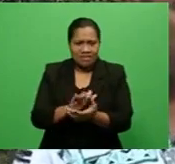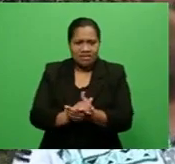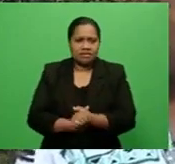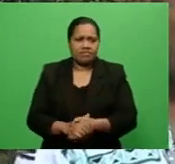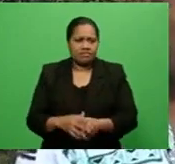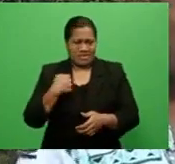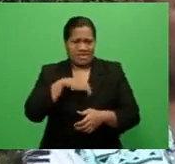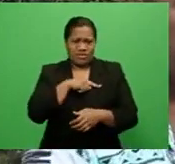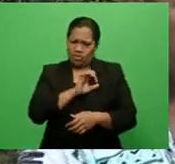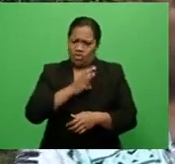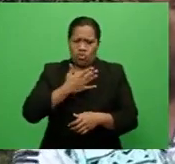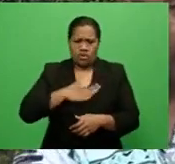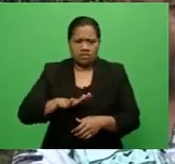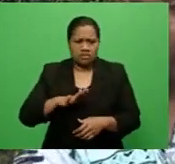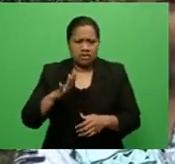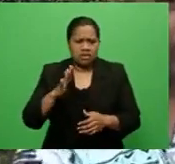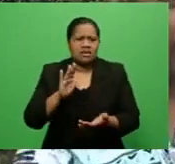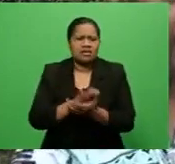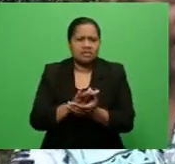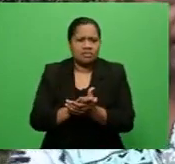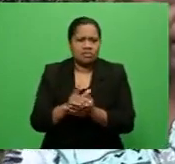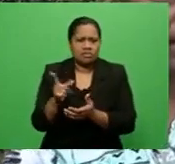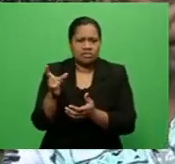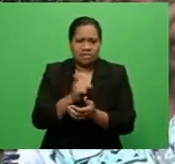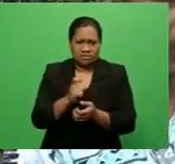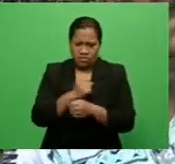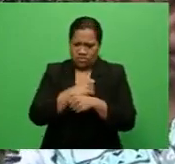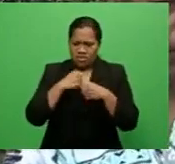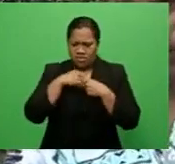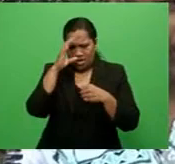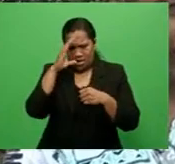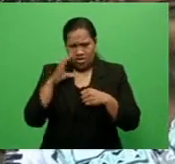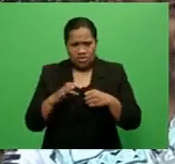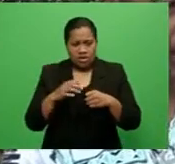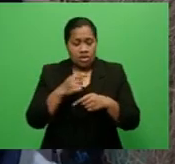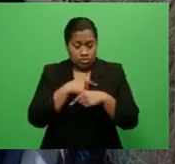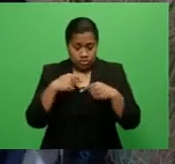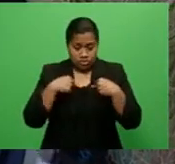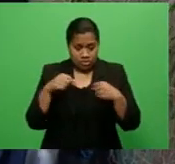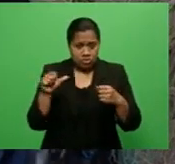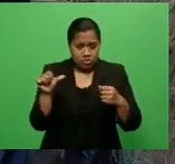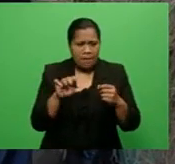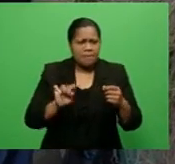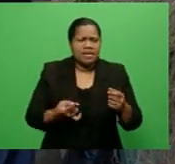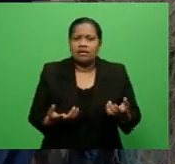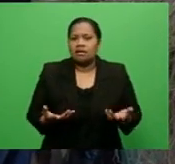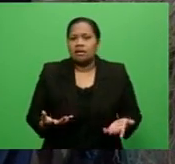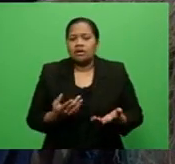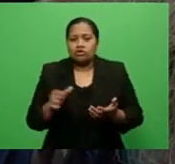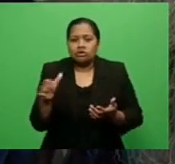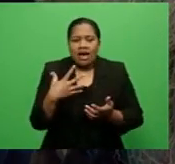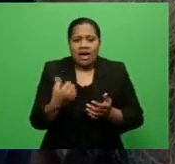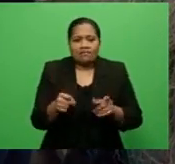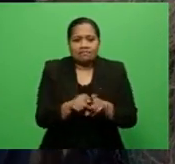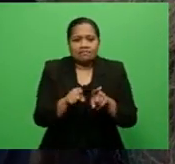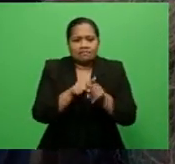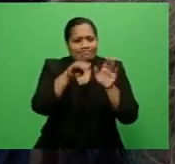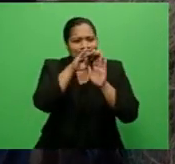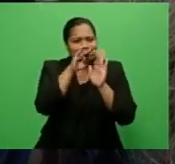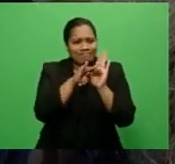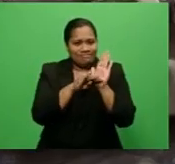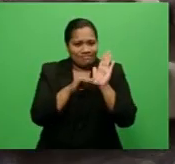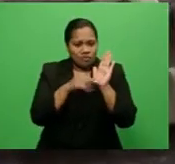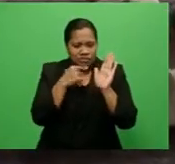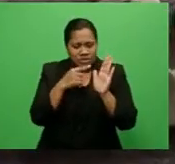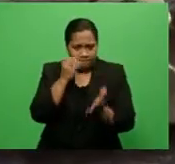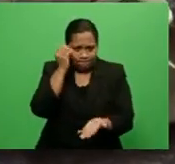want this cover to come into our country from these particular countries. We have to, but there should be a protocol that says that origin of cover